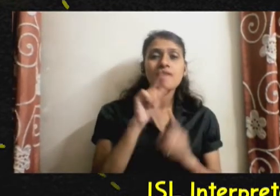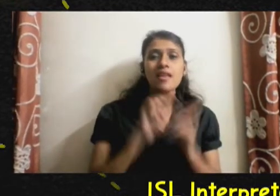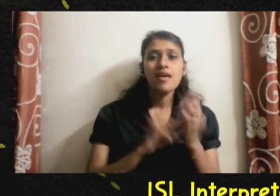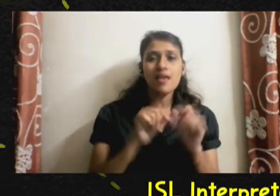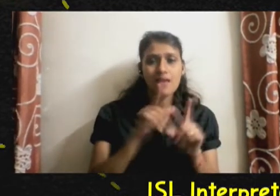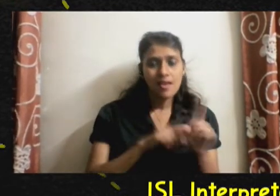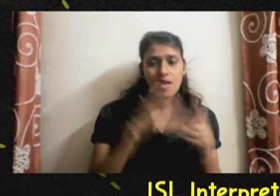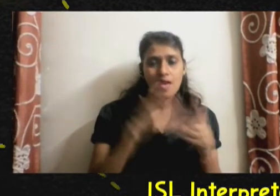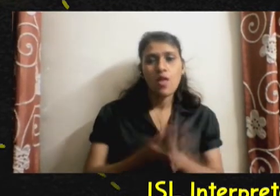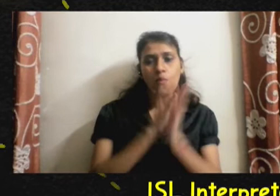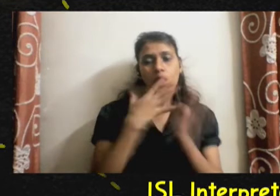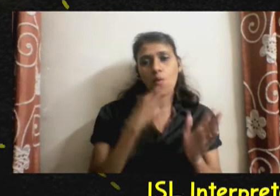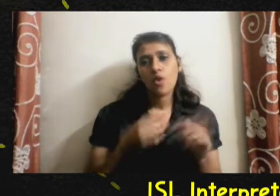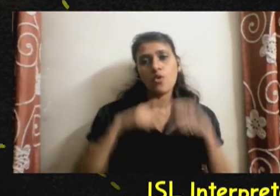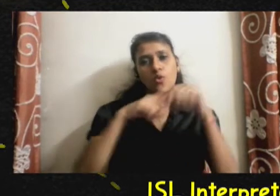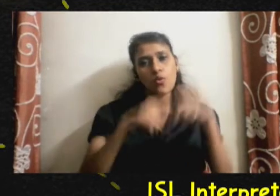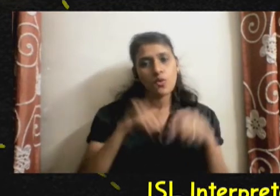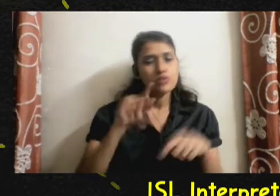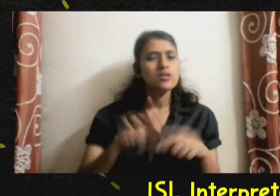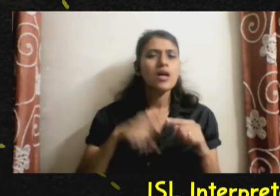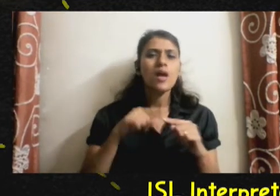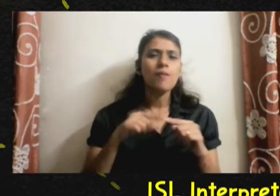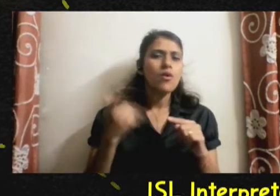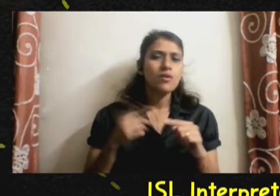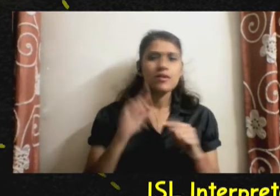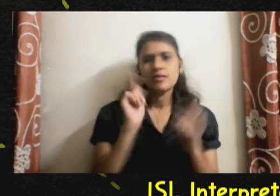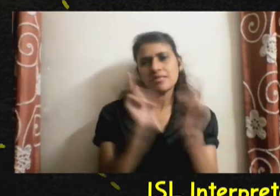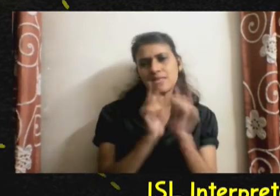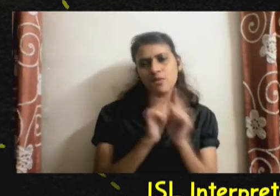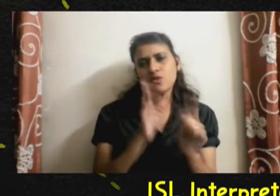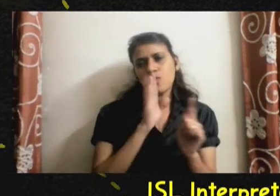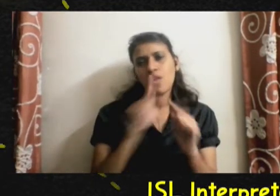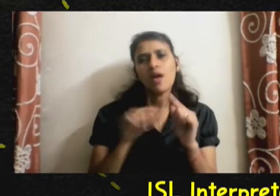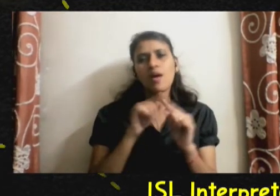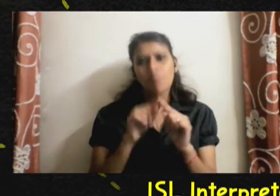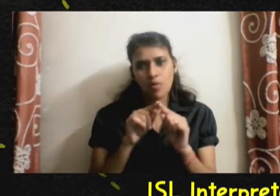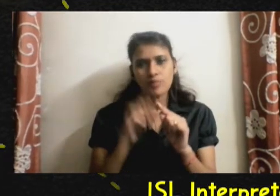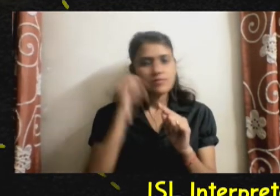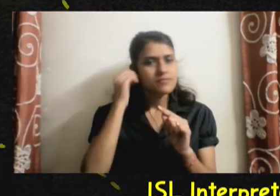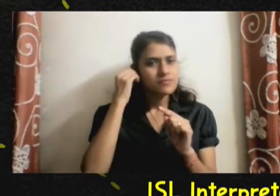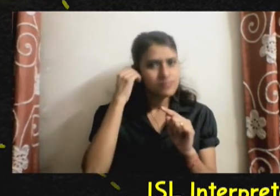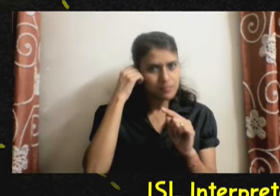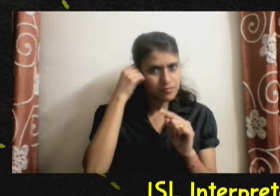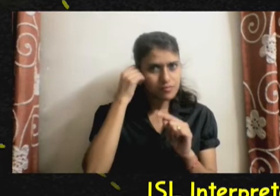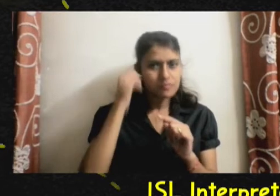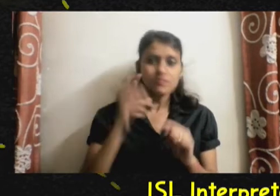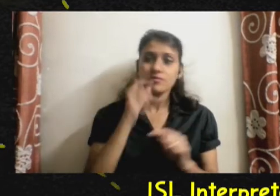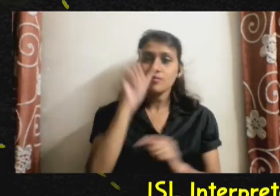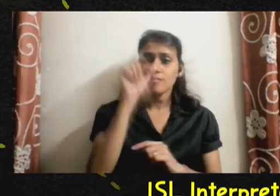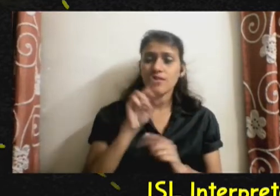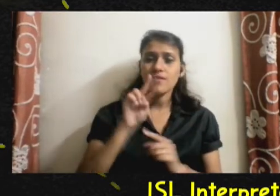protocols being dictated by anecdotal data, if you could speak a little bit more about that. I think I gave that example in terms